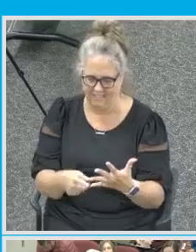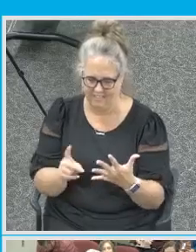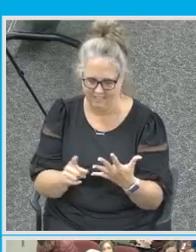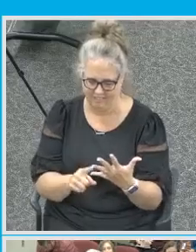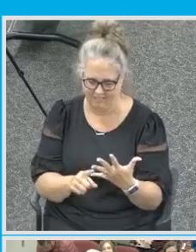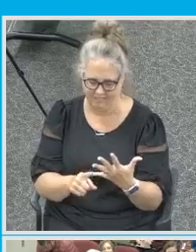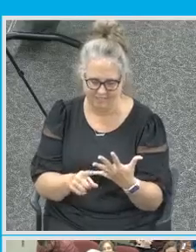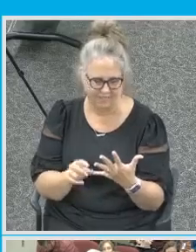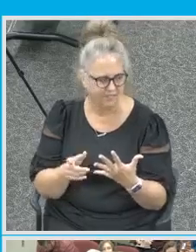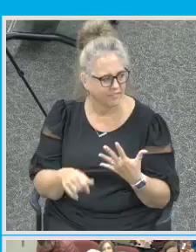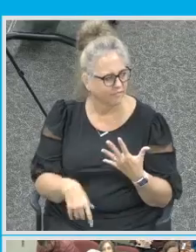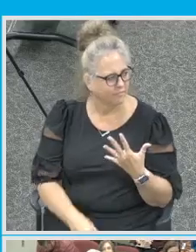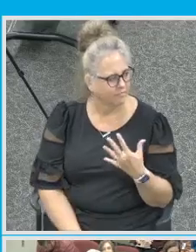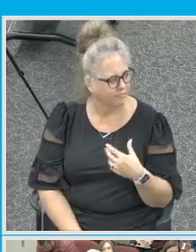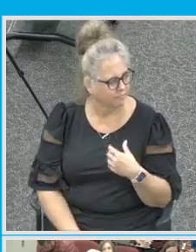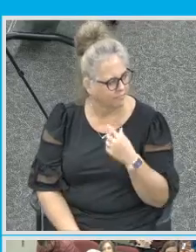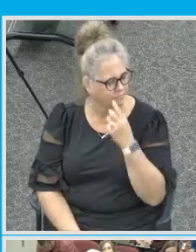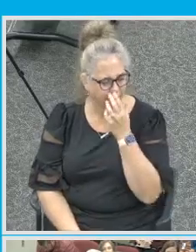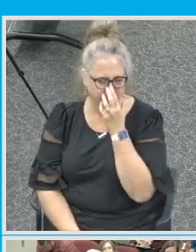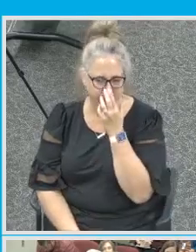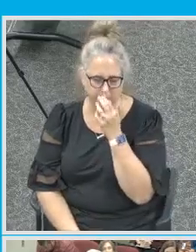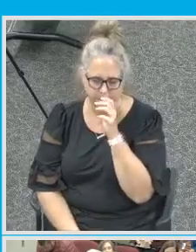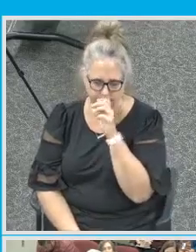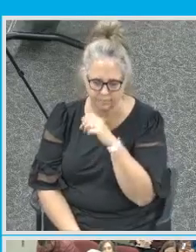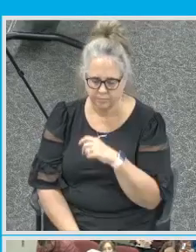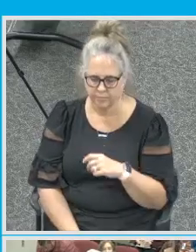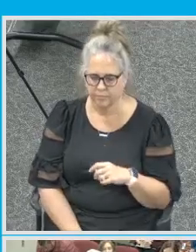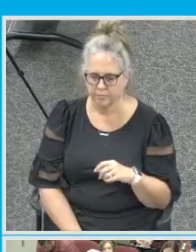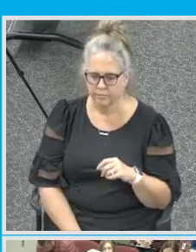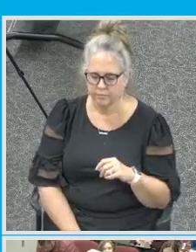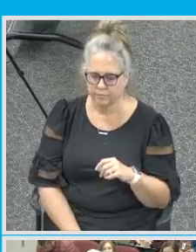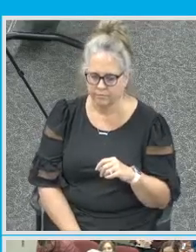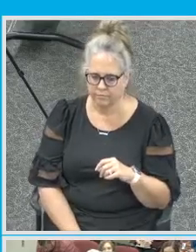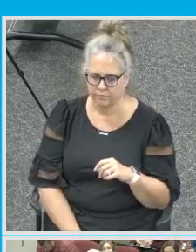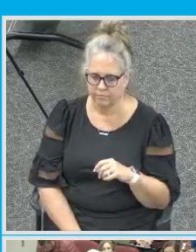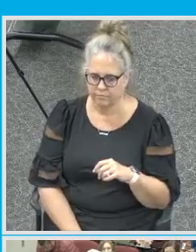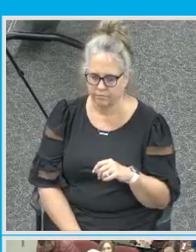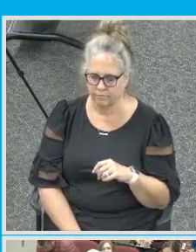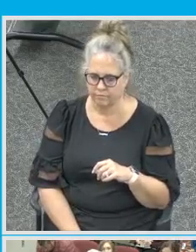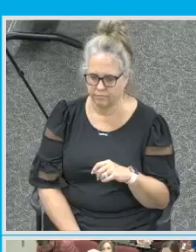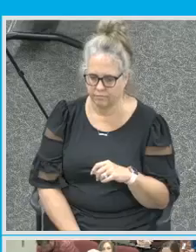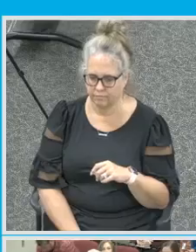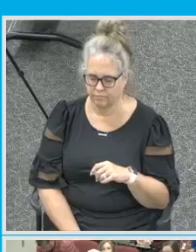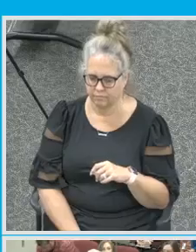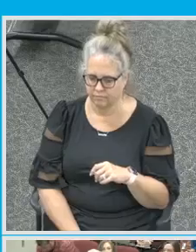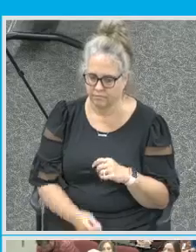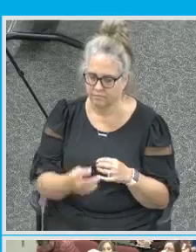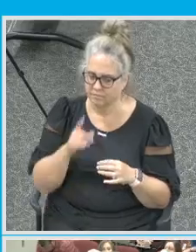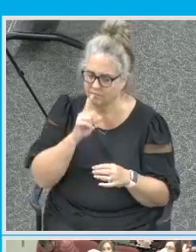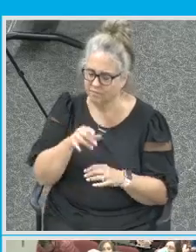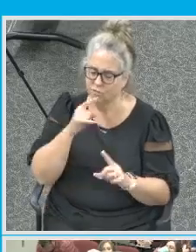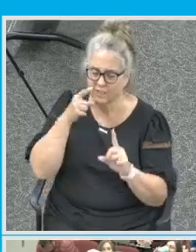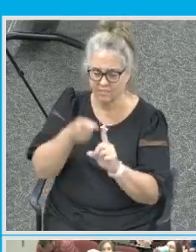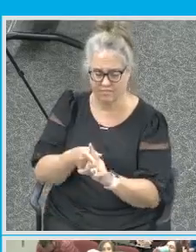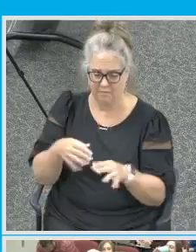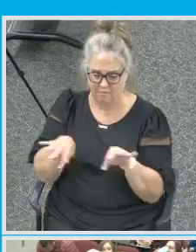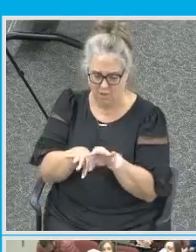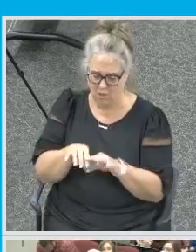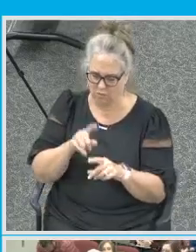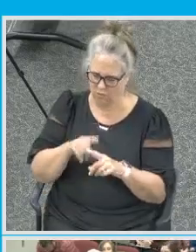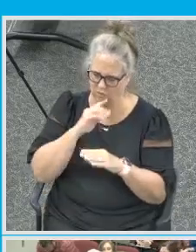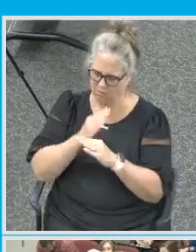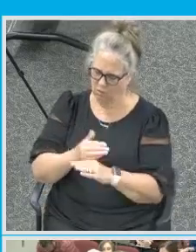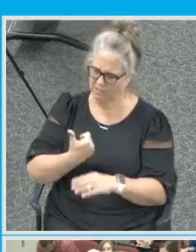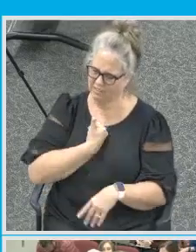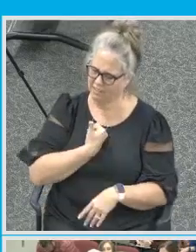So it's important for everybody to remain vigilant, to protect themselves, and to know what their risks are. If you're